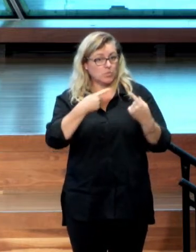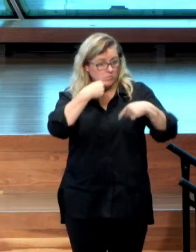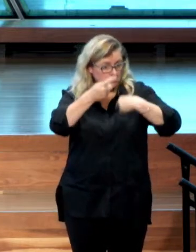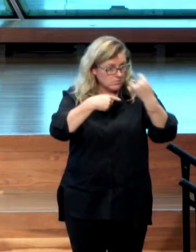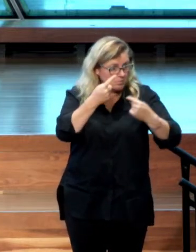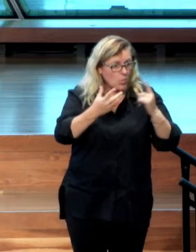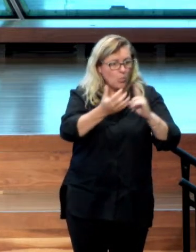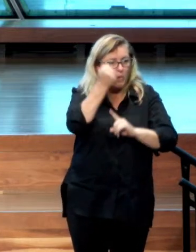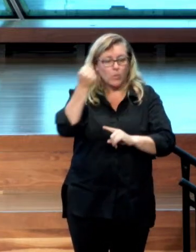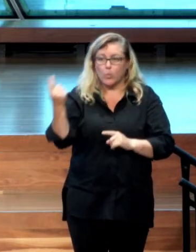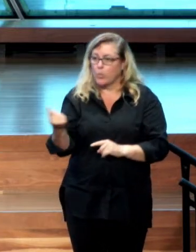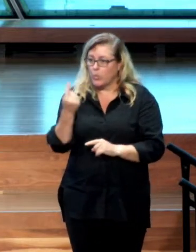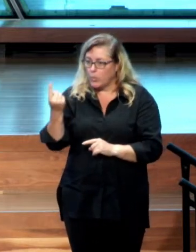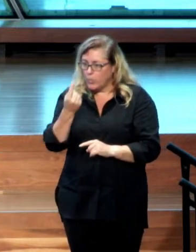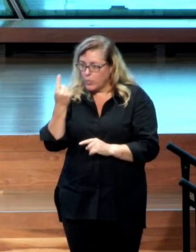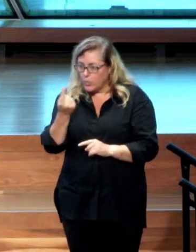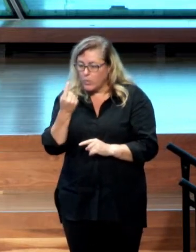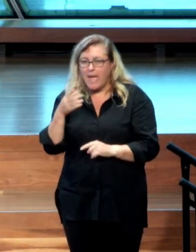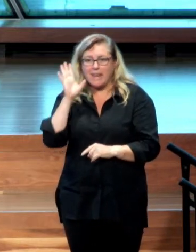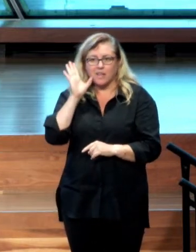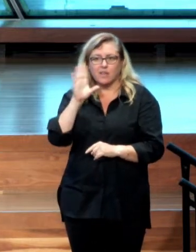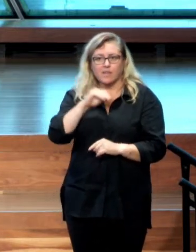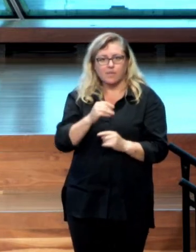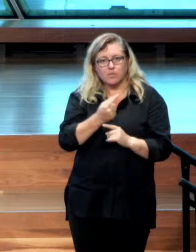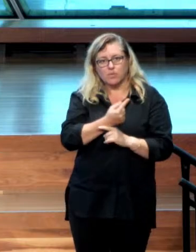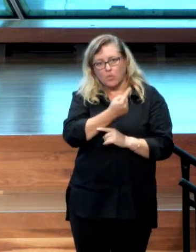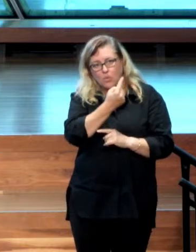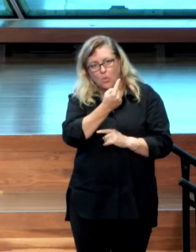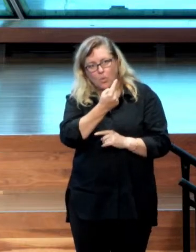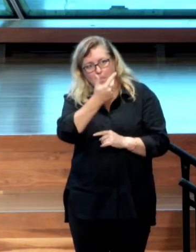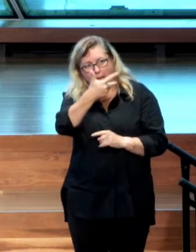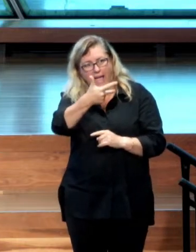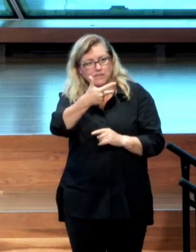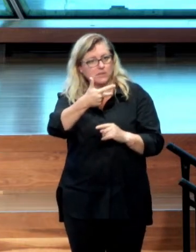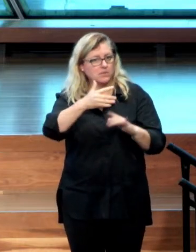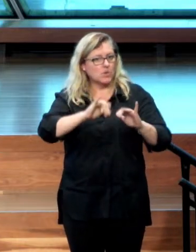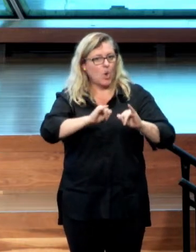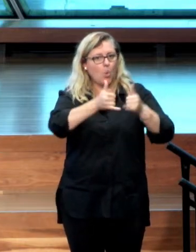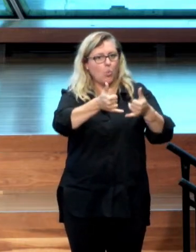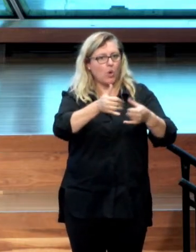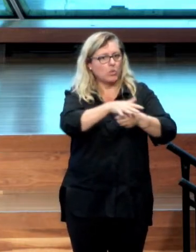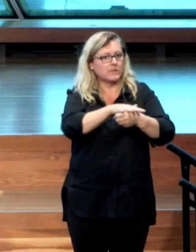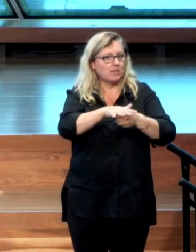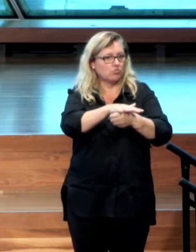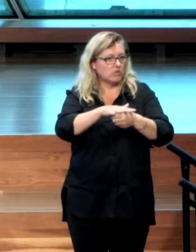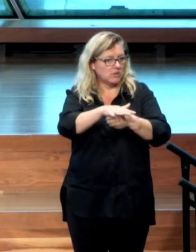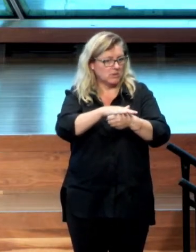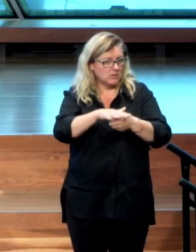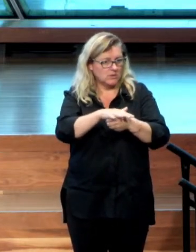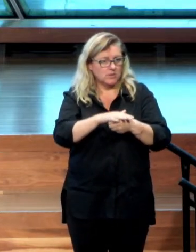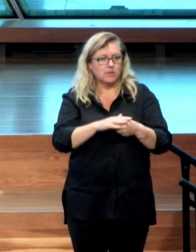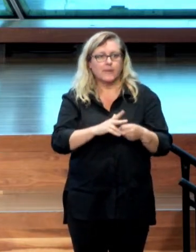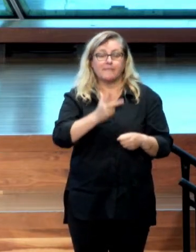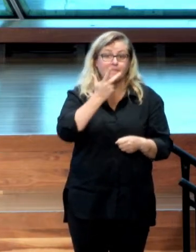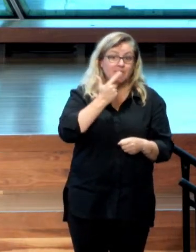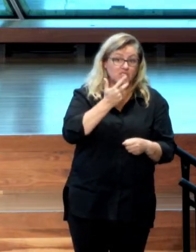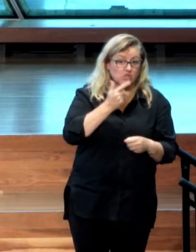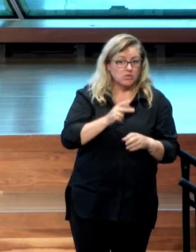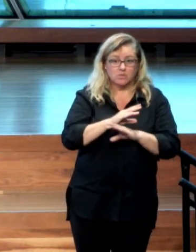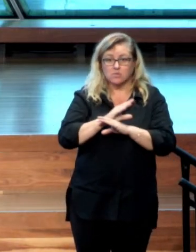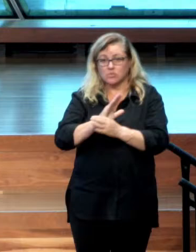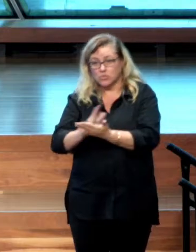hear from the winning writers in each of the eight award categories: fiction,